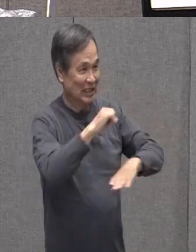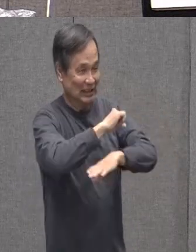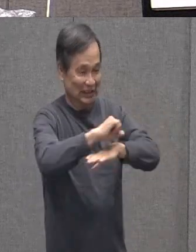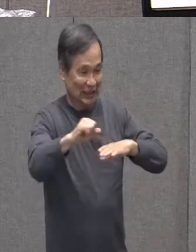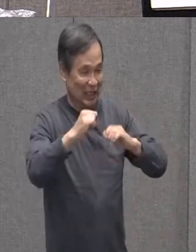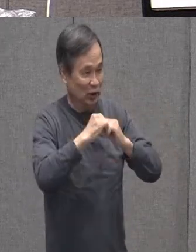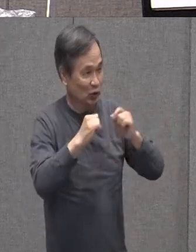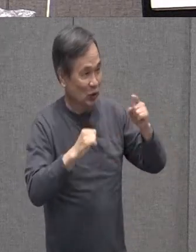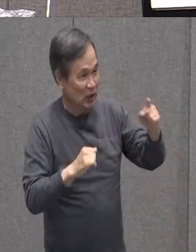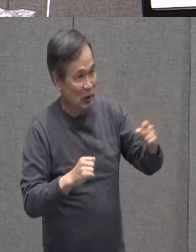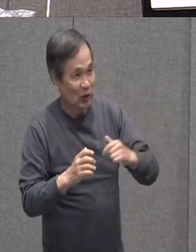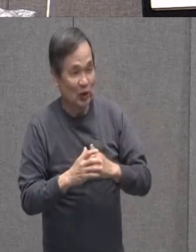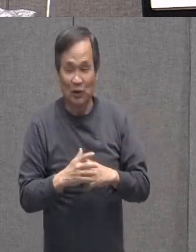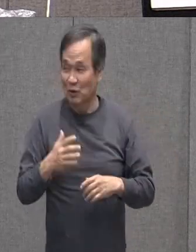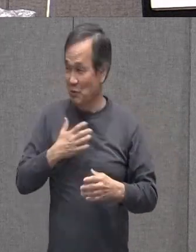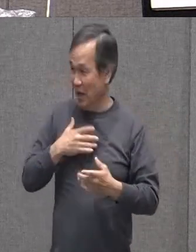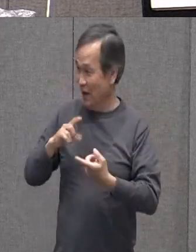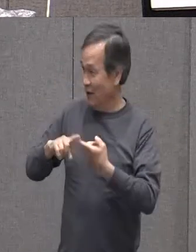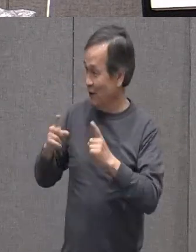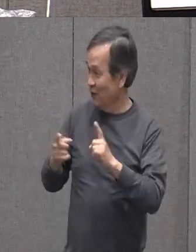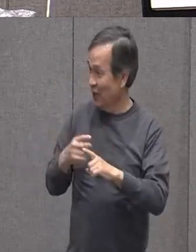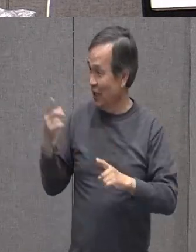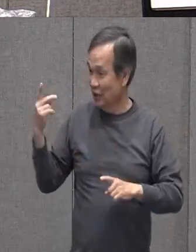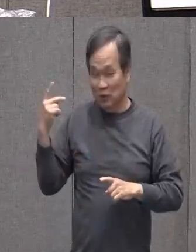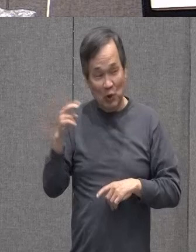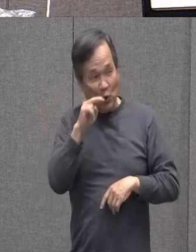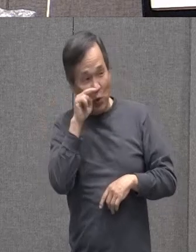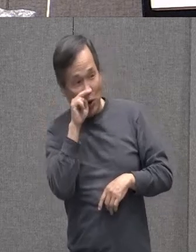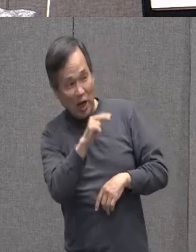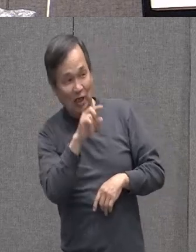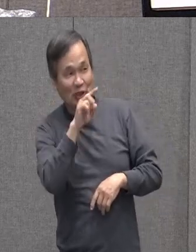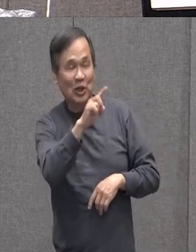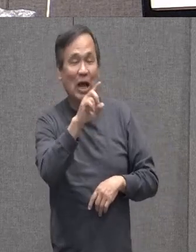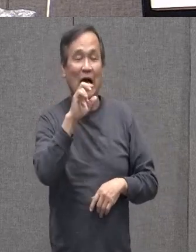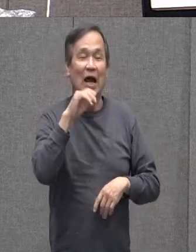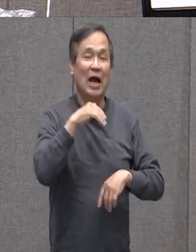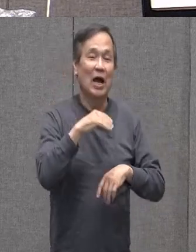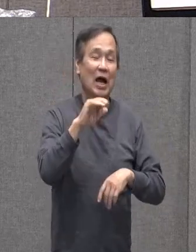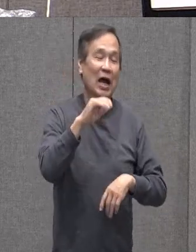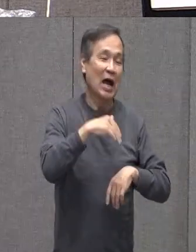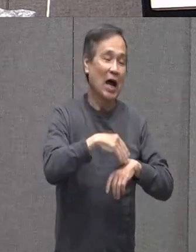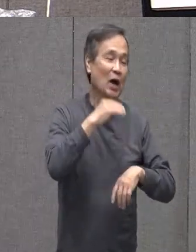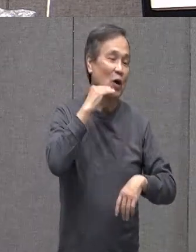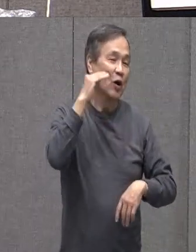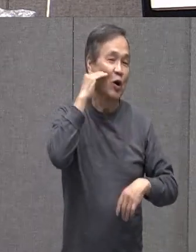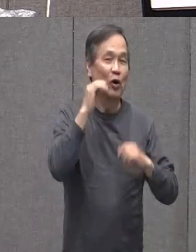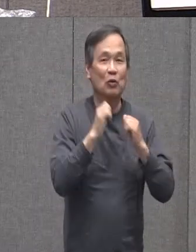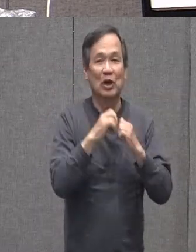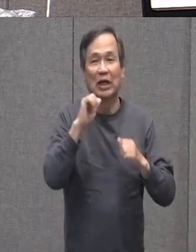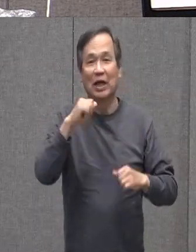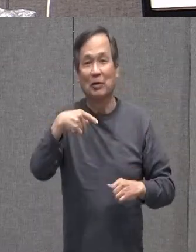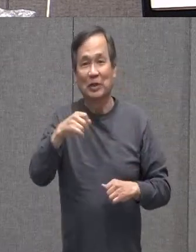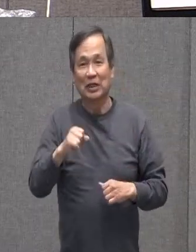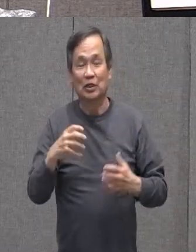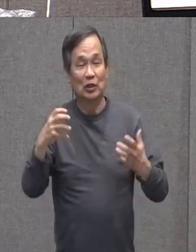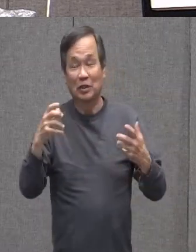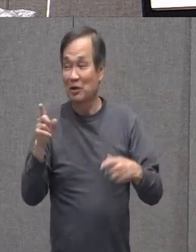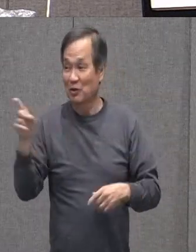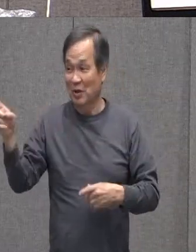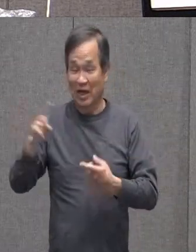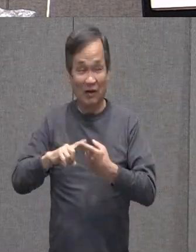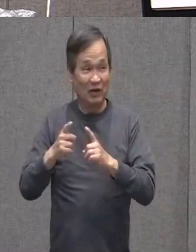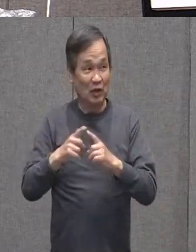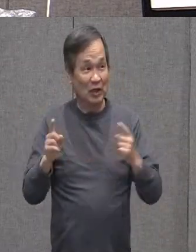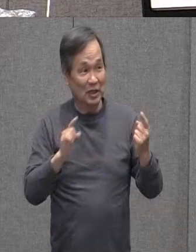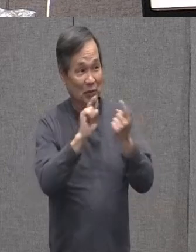too, I'm so My sons excited. and I have been watching APS at home, and Enzo wants to meet you so much, and he wants to see